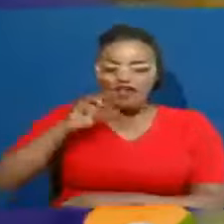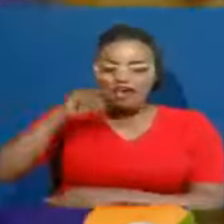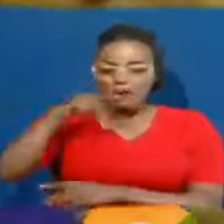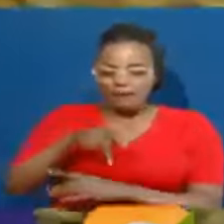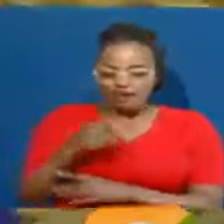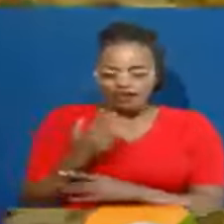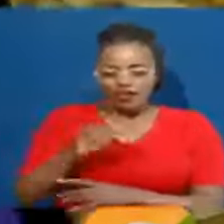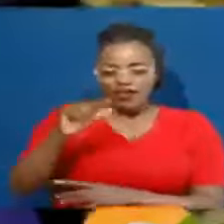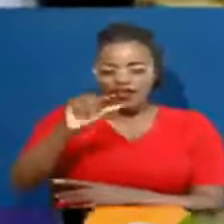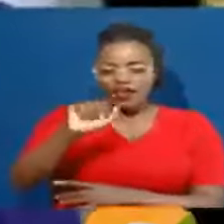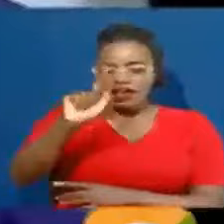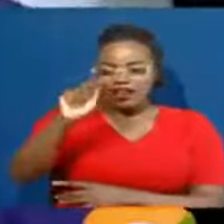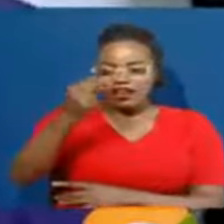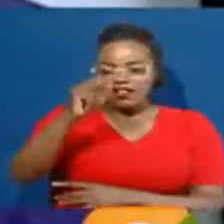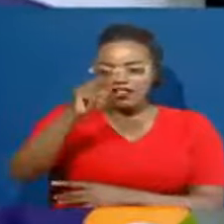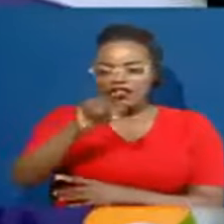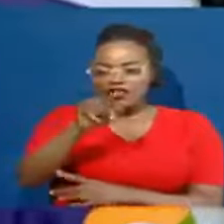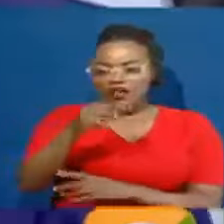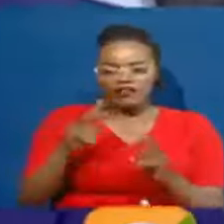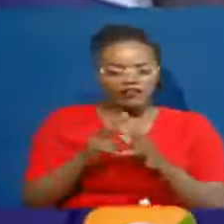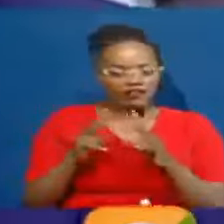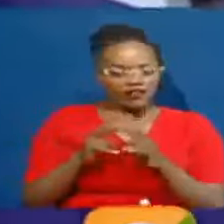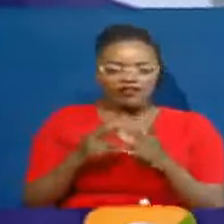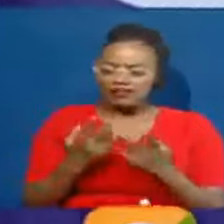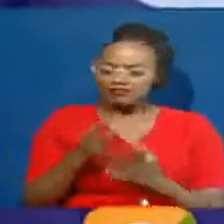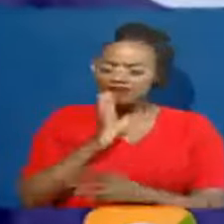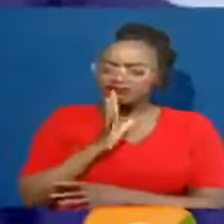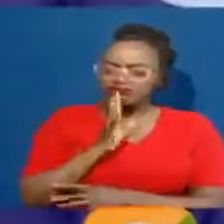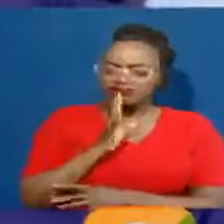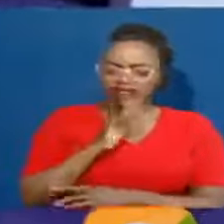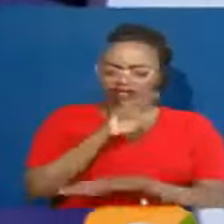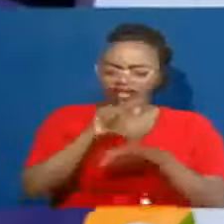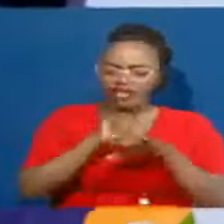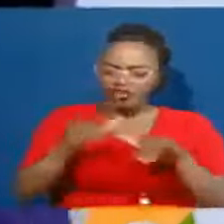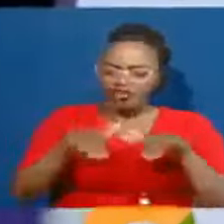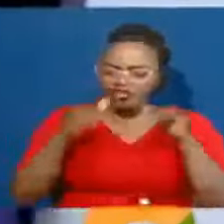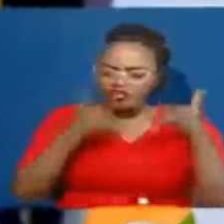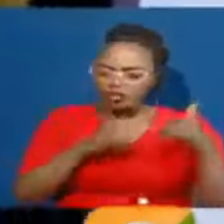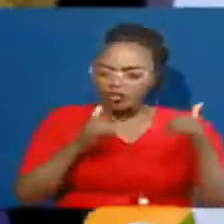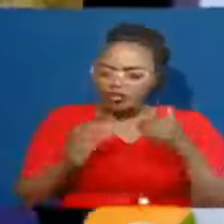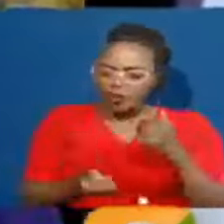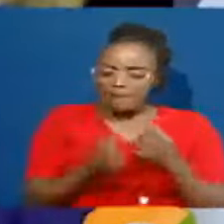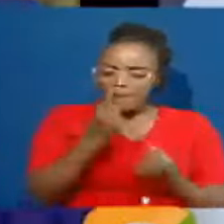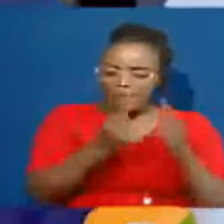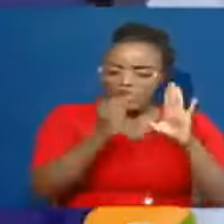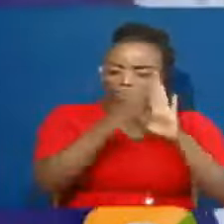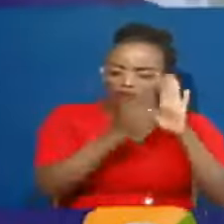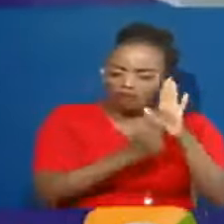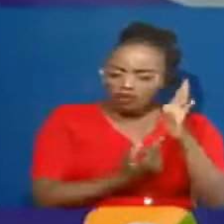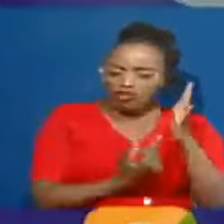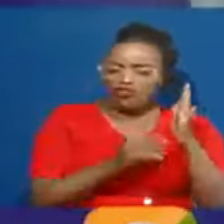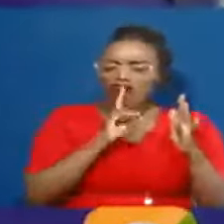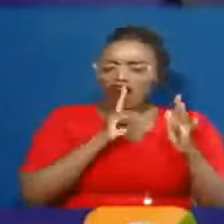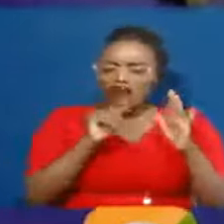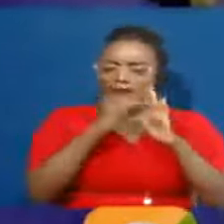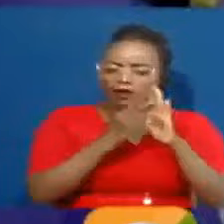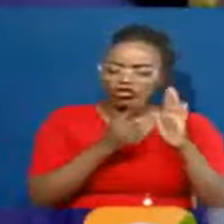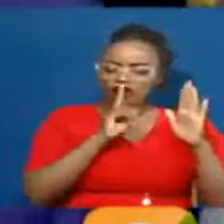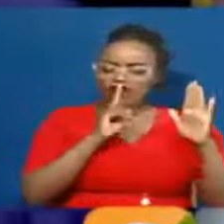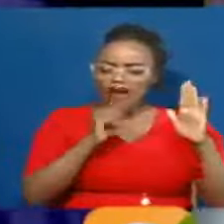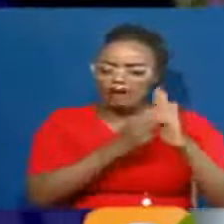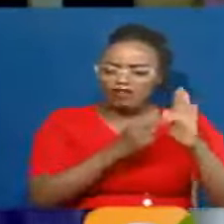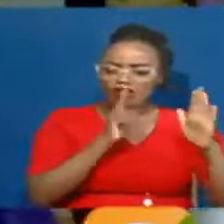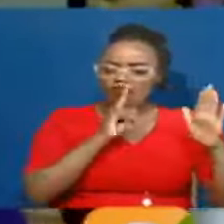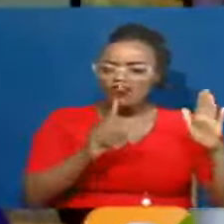Parliament, Gathoni Wamuchomba, you've been very vocal today in the National Assembly, trying to raise point of order after point of order after point of